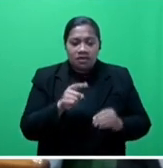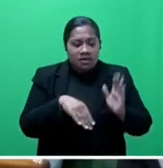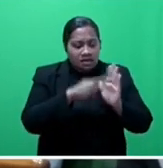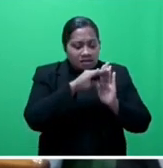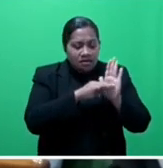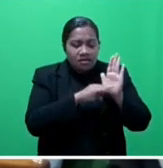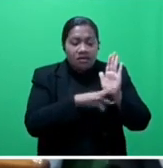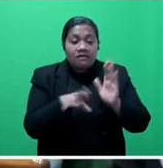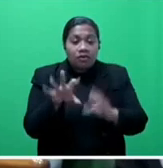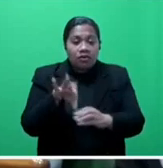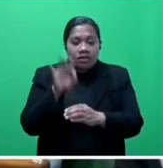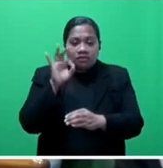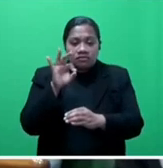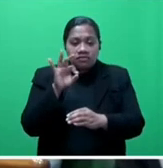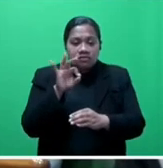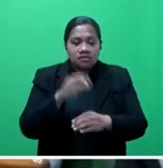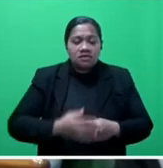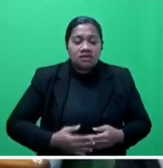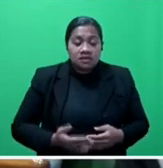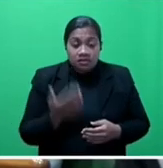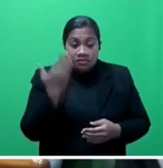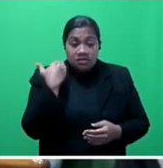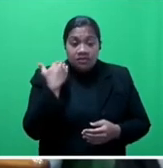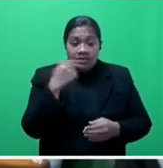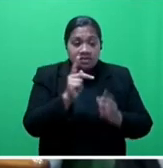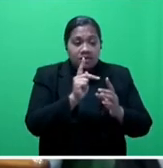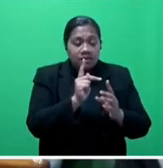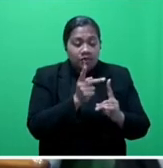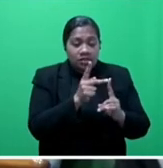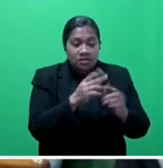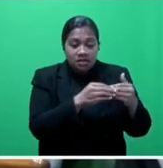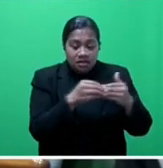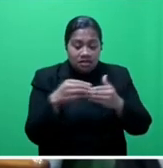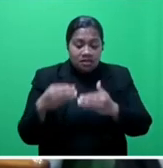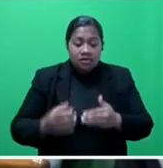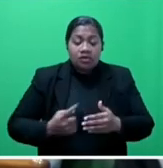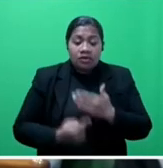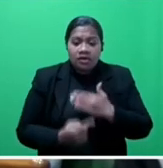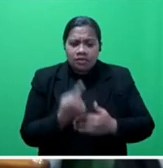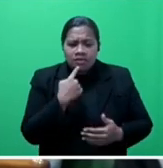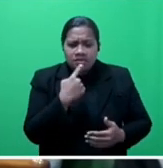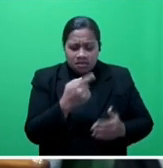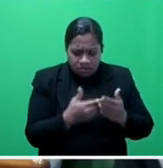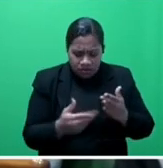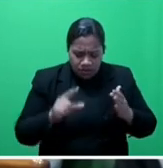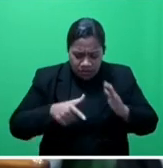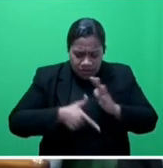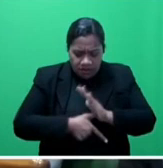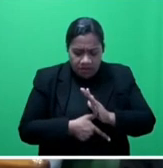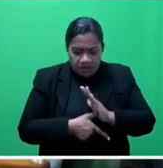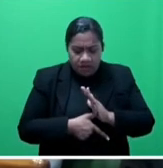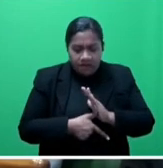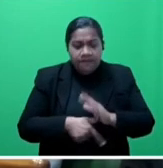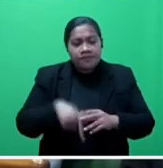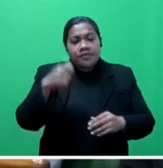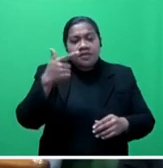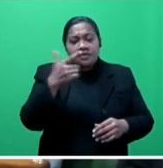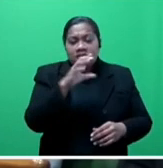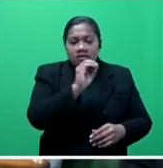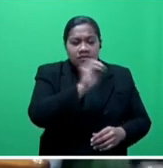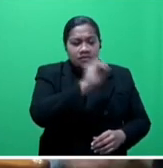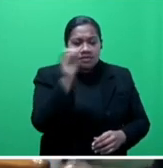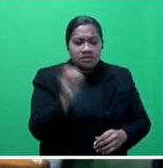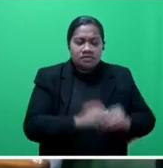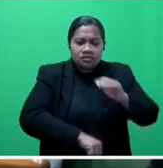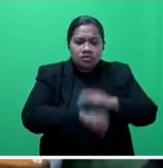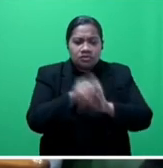candidacy. In the recent past, a political leader has said that during his time of PM, 70% of top civil